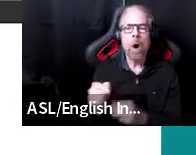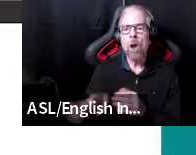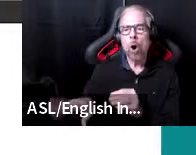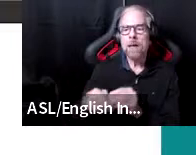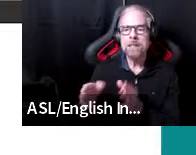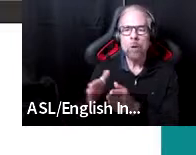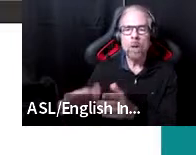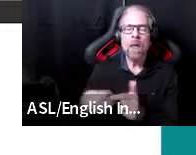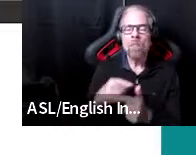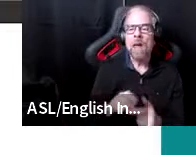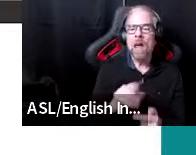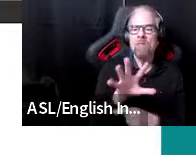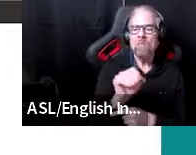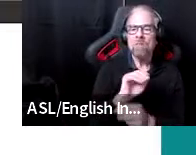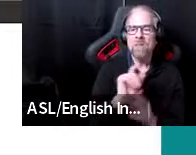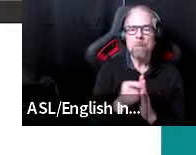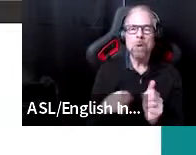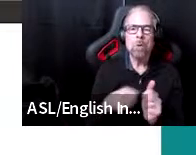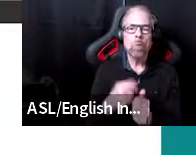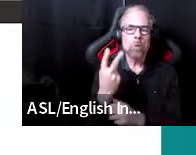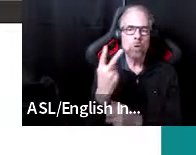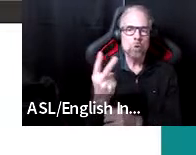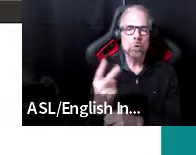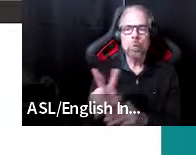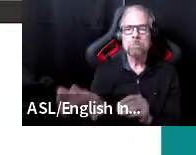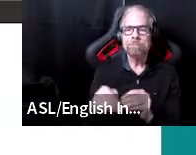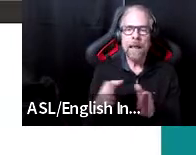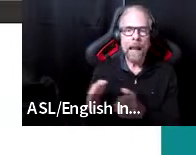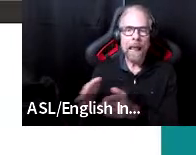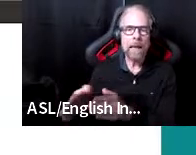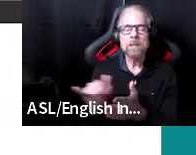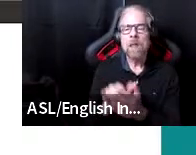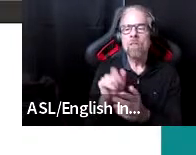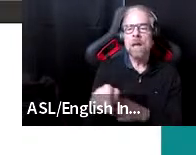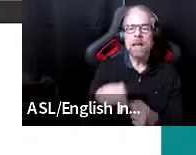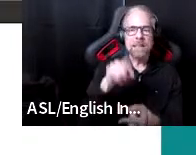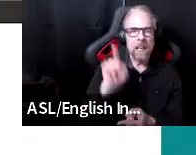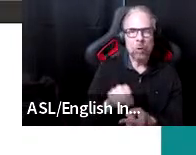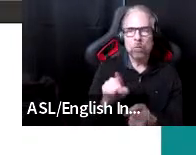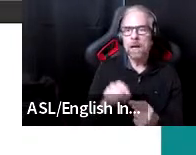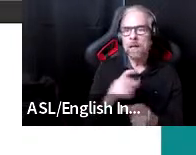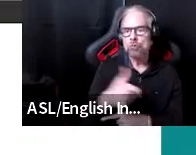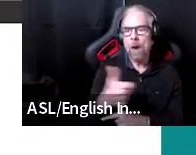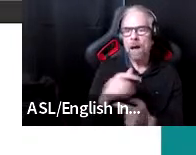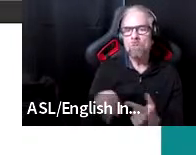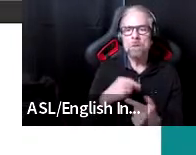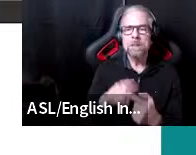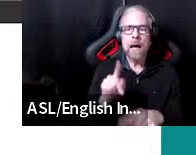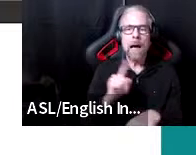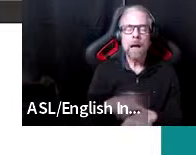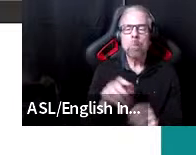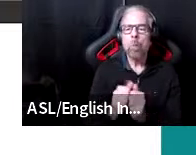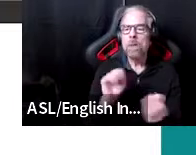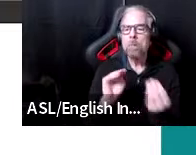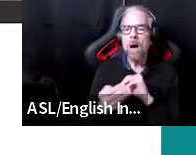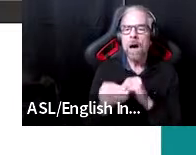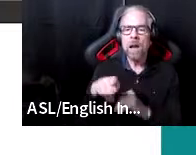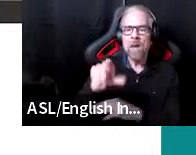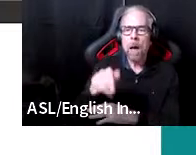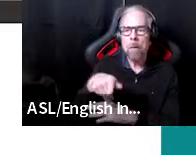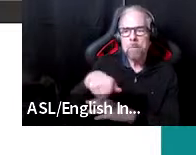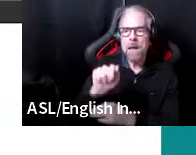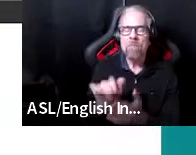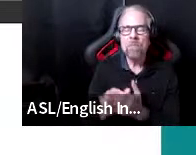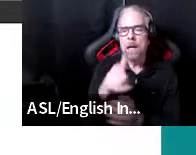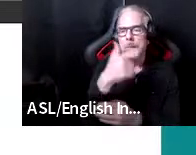50 minutes with the MLPA with two auxiliary lanes. The decrease in travel time on the modified LPA is again attributed to the